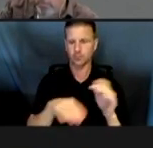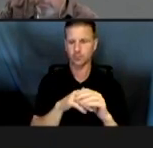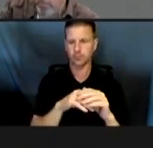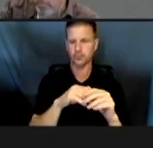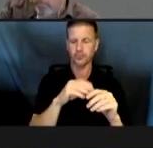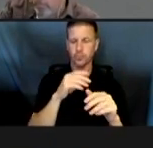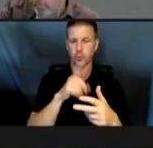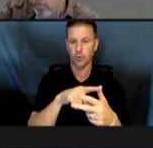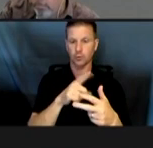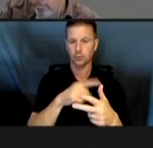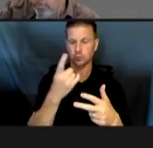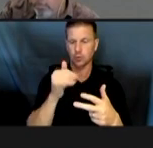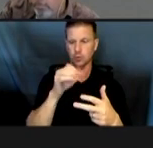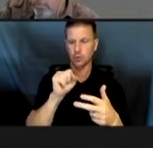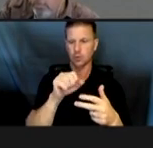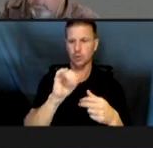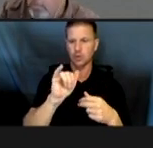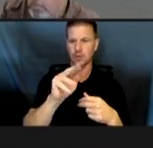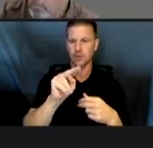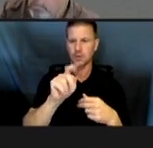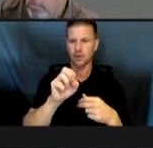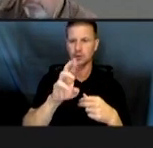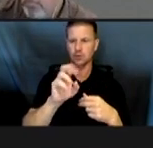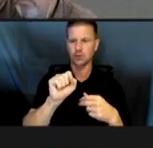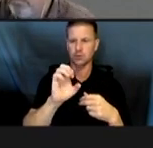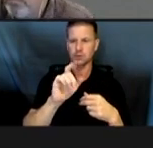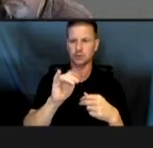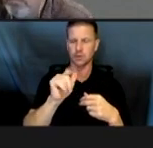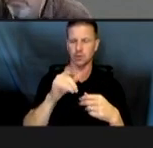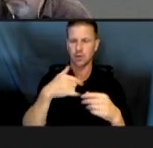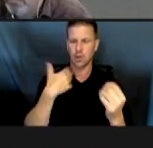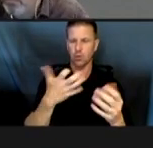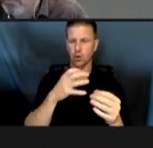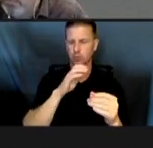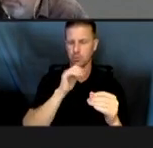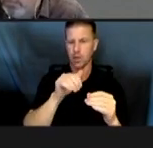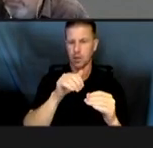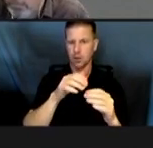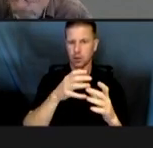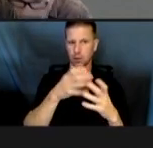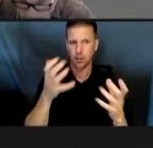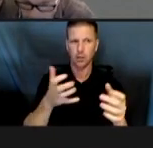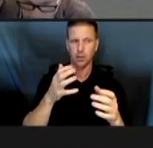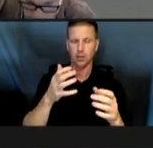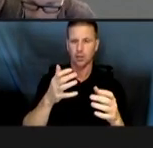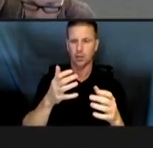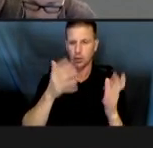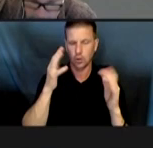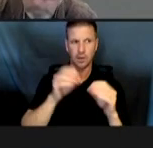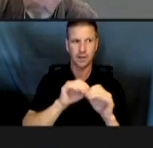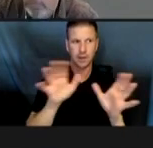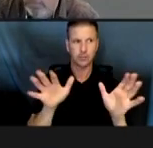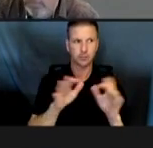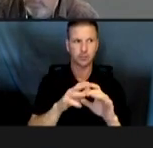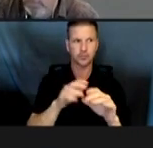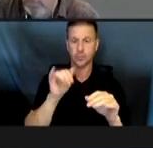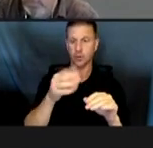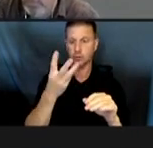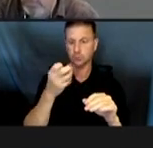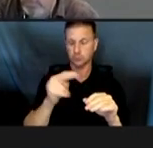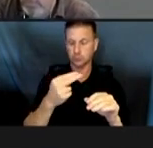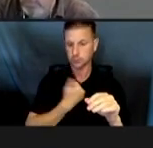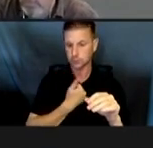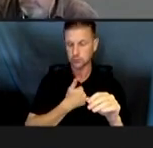One is intersectionality. I want to be abundantly and overwhelmingly clear that when myself